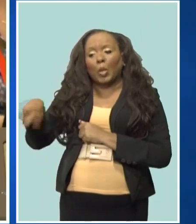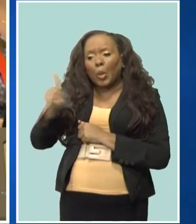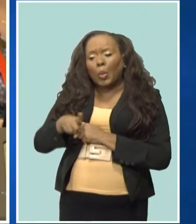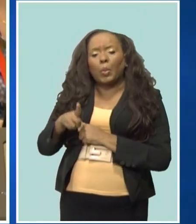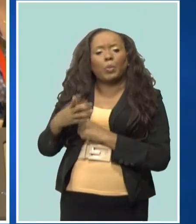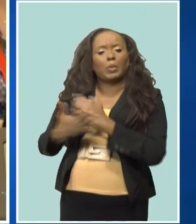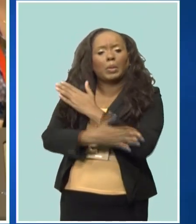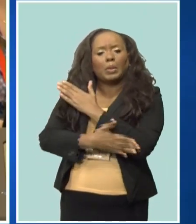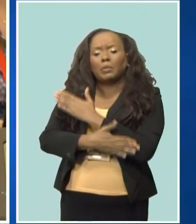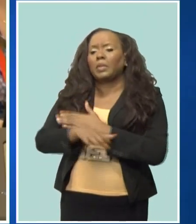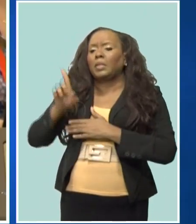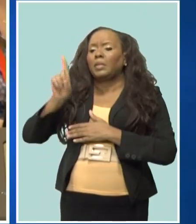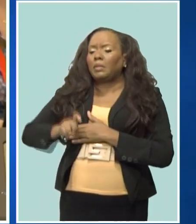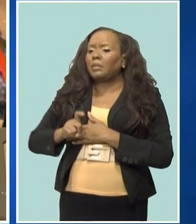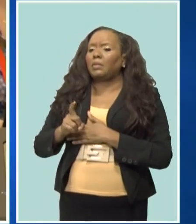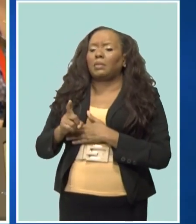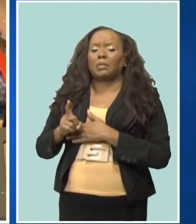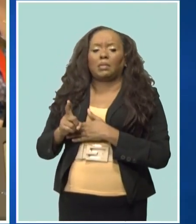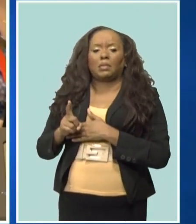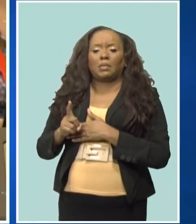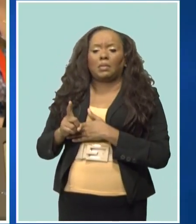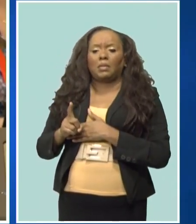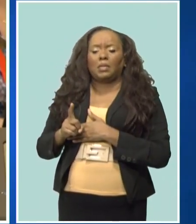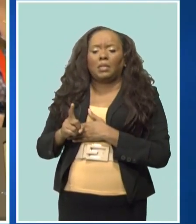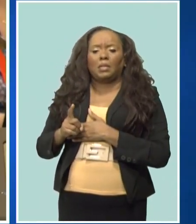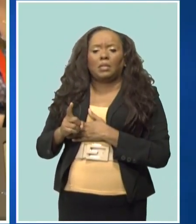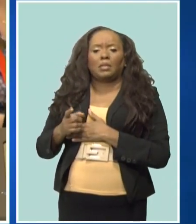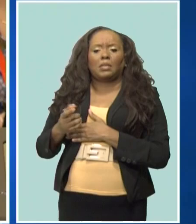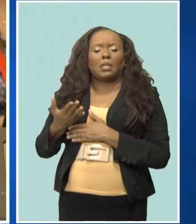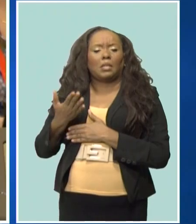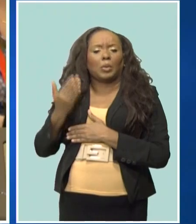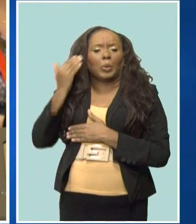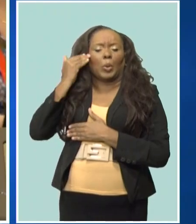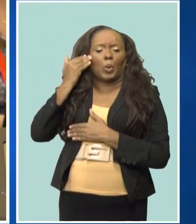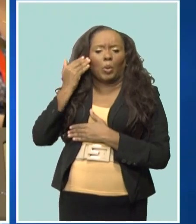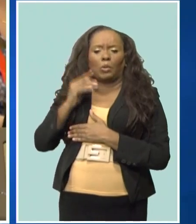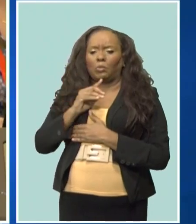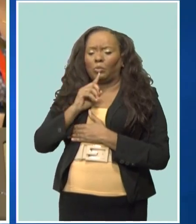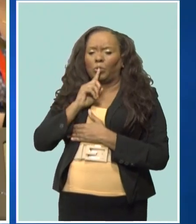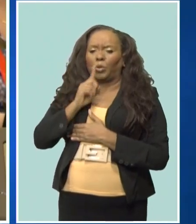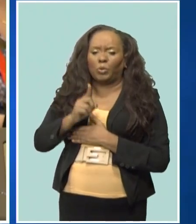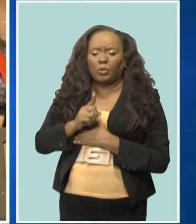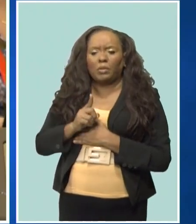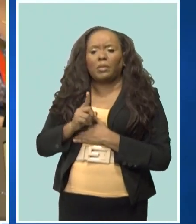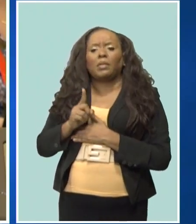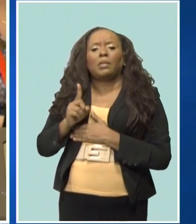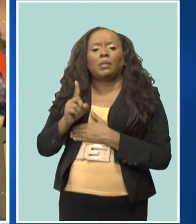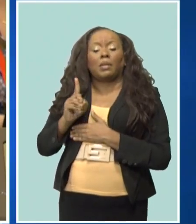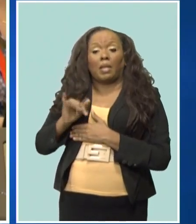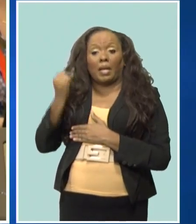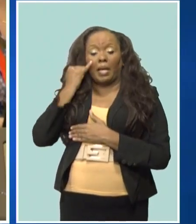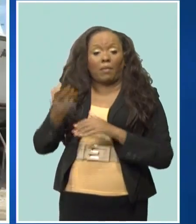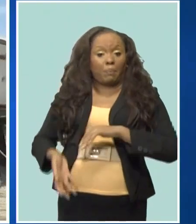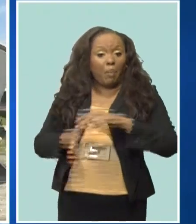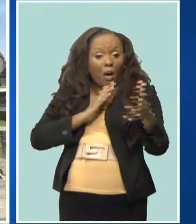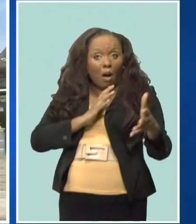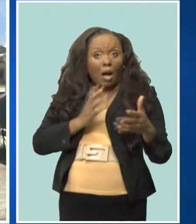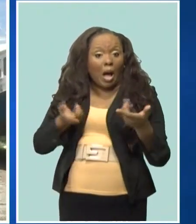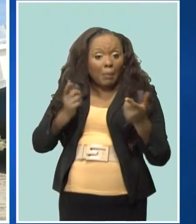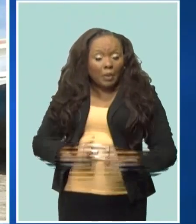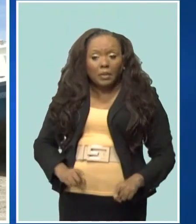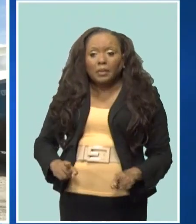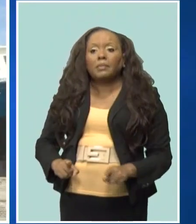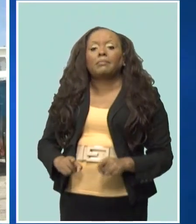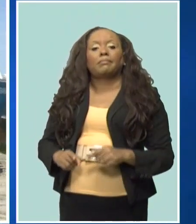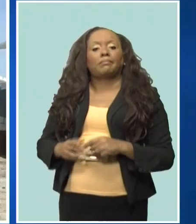Damage Fund is viable and can respond quickly to their needs. The glancing blow